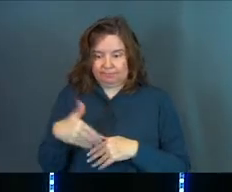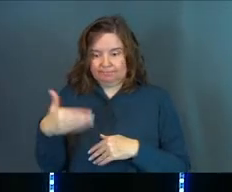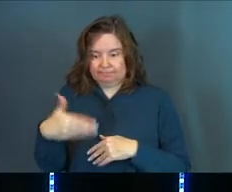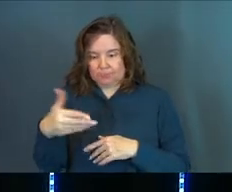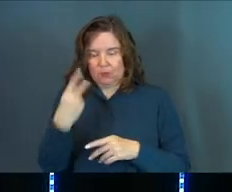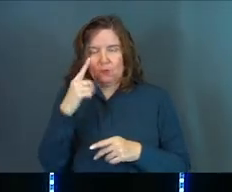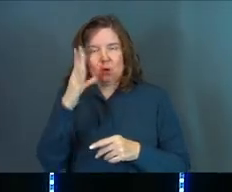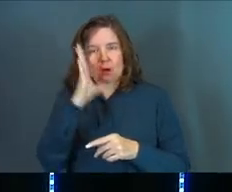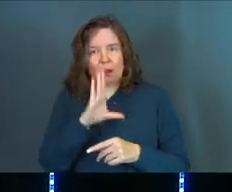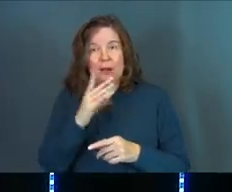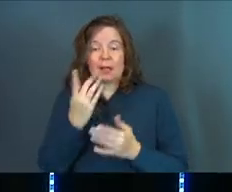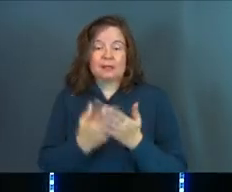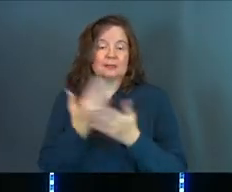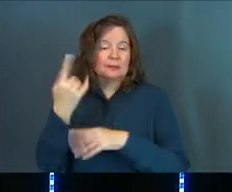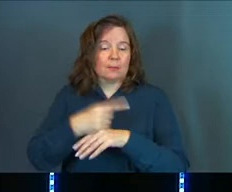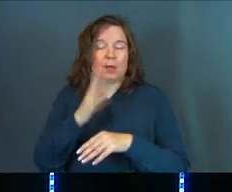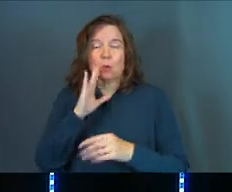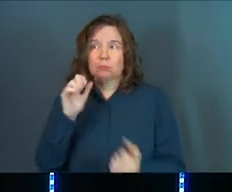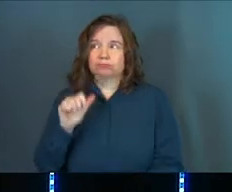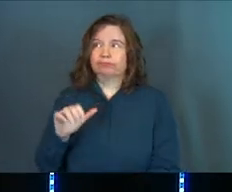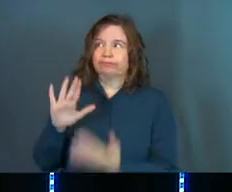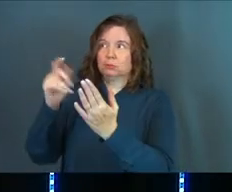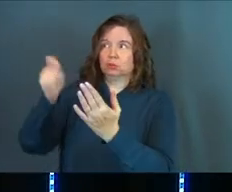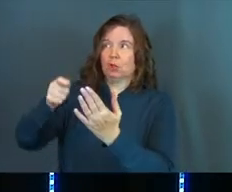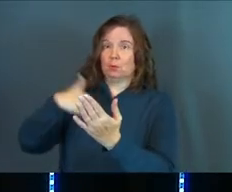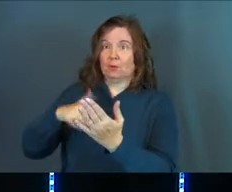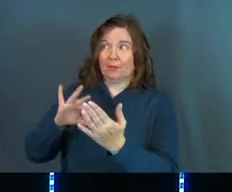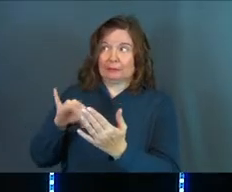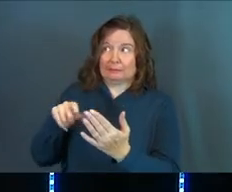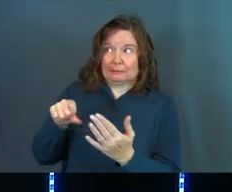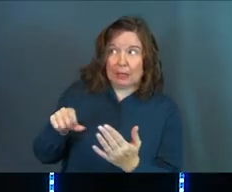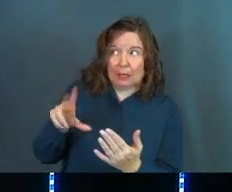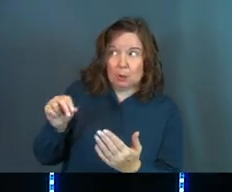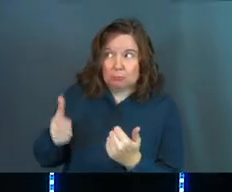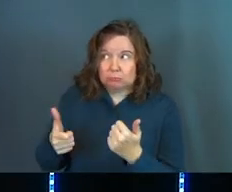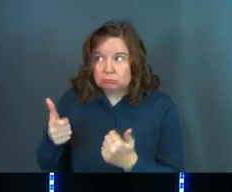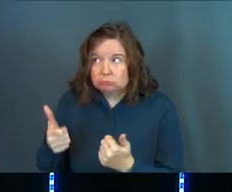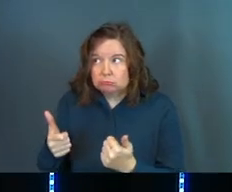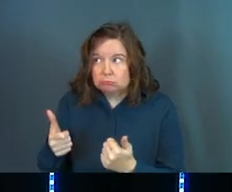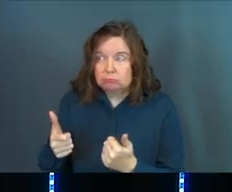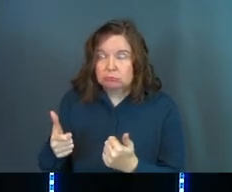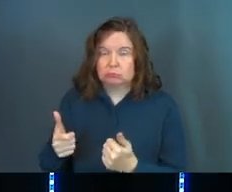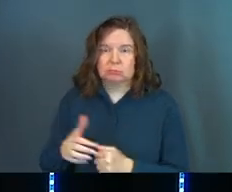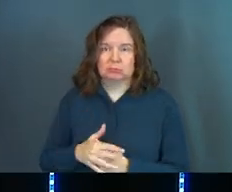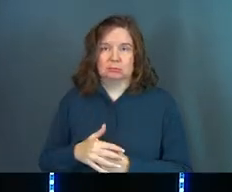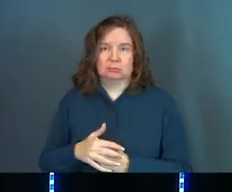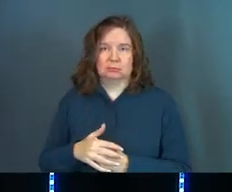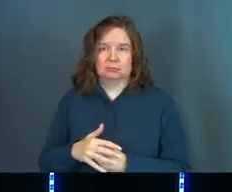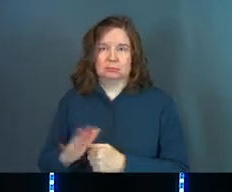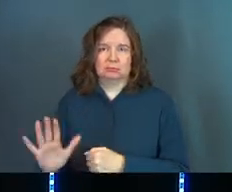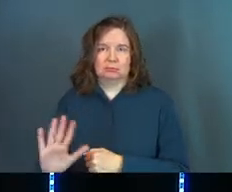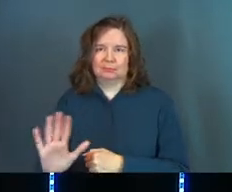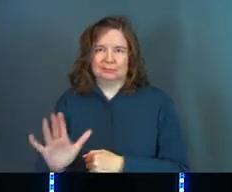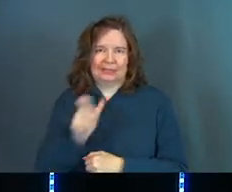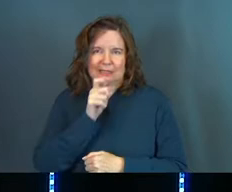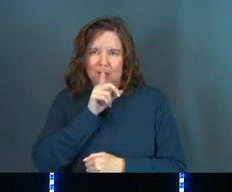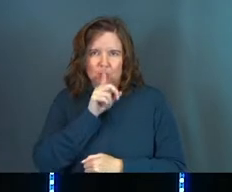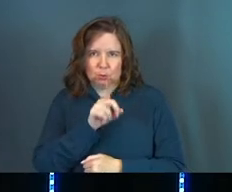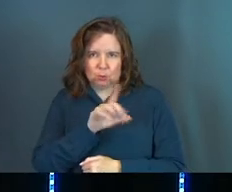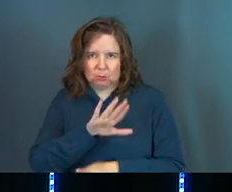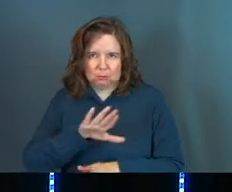stuff for God. And then someday you'll go in front of the judgment and you'll find out whether or not you actually did enough. Not